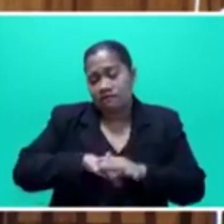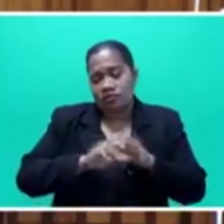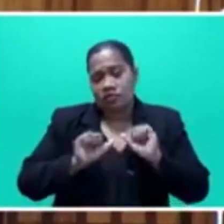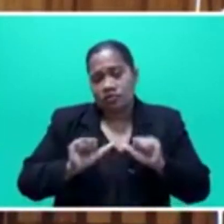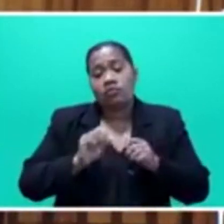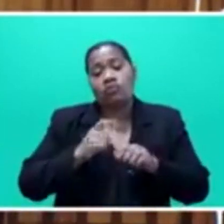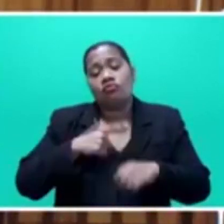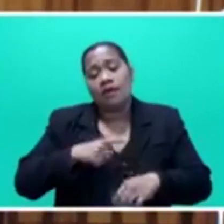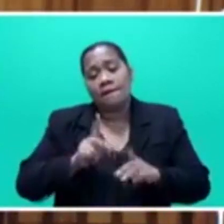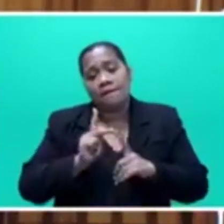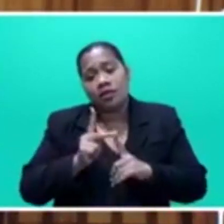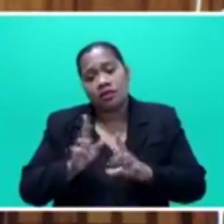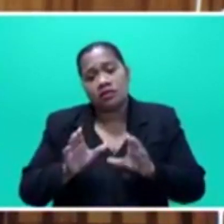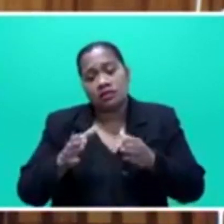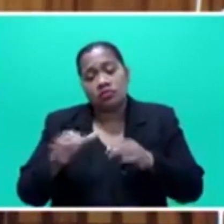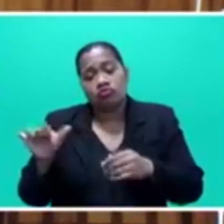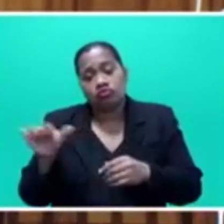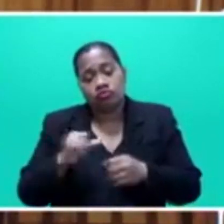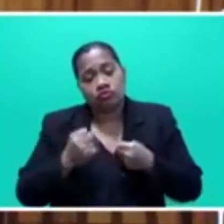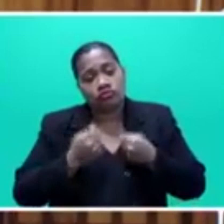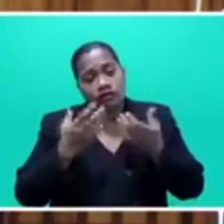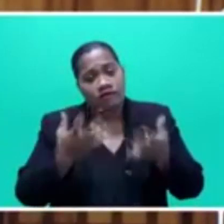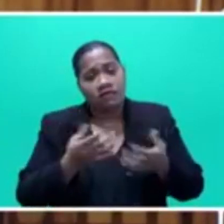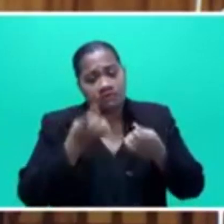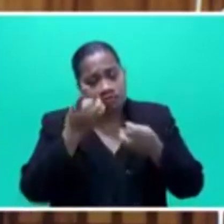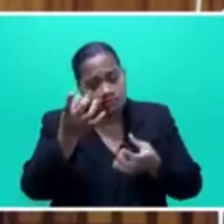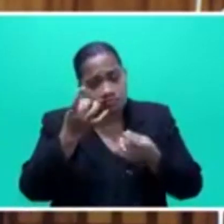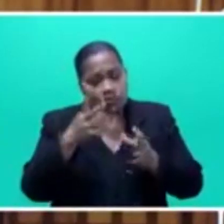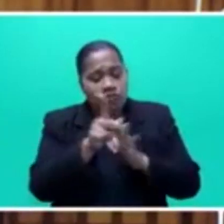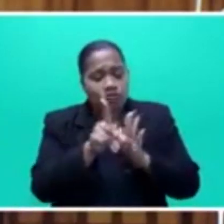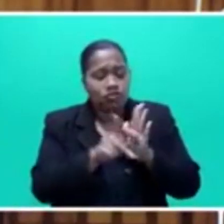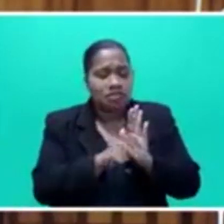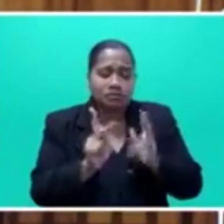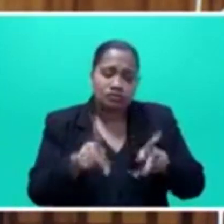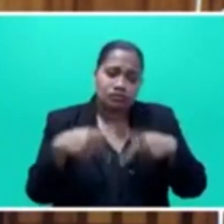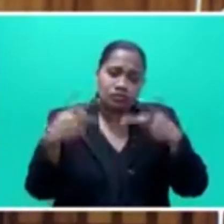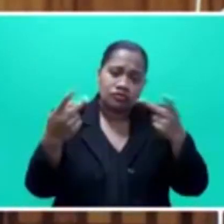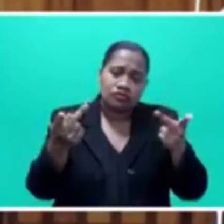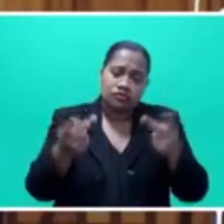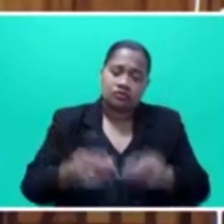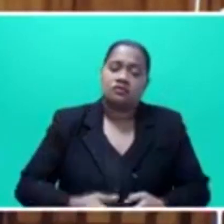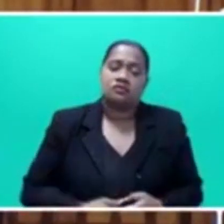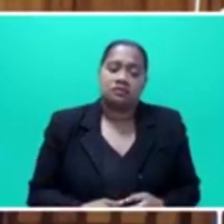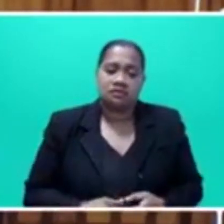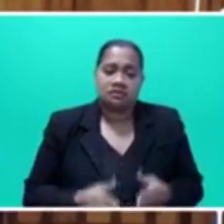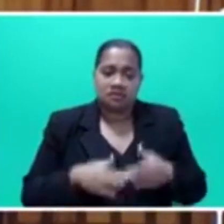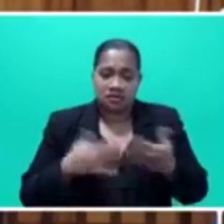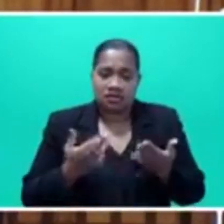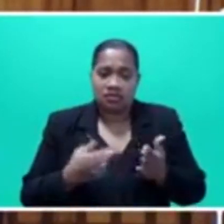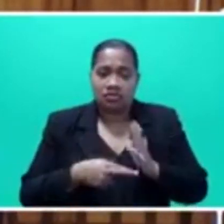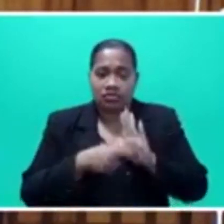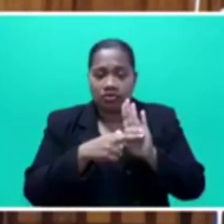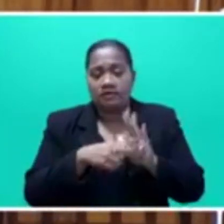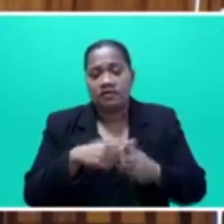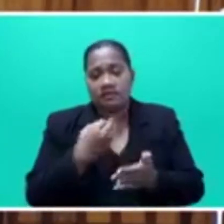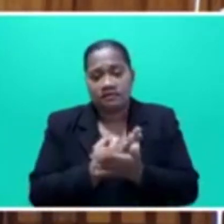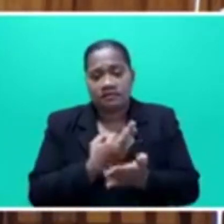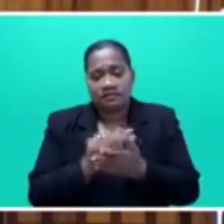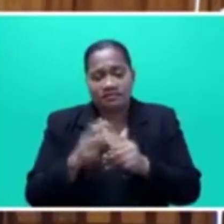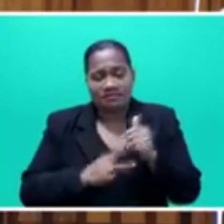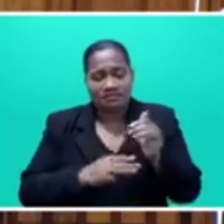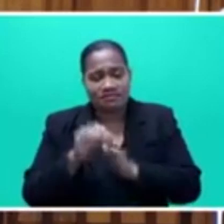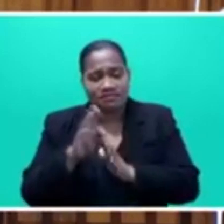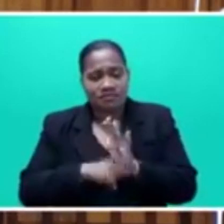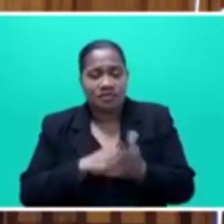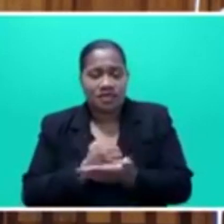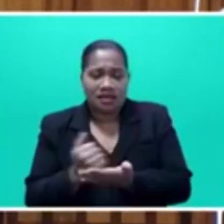political parties should provide details on the policy proposals, as required under the now Financial Management Act, Electoral Act. Because you can't fool